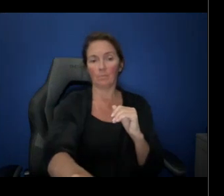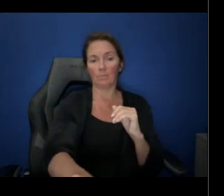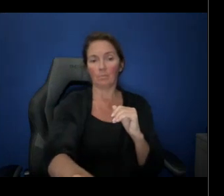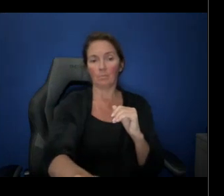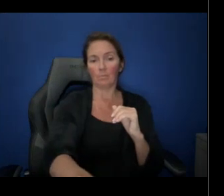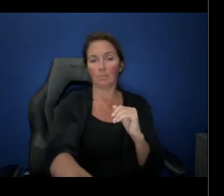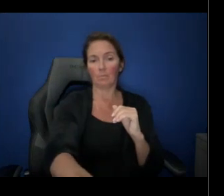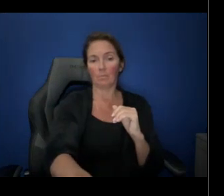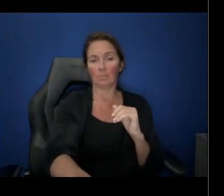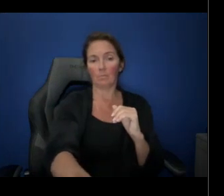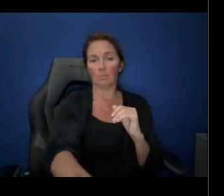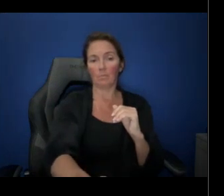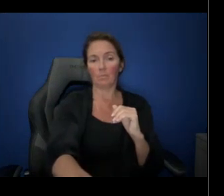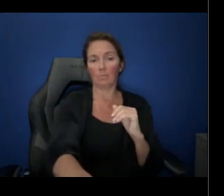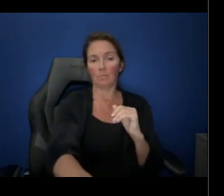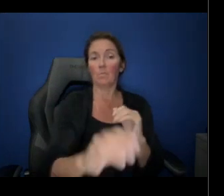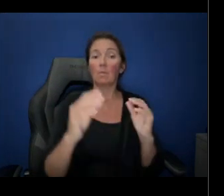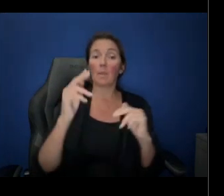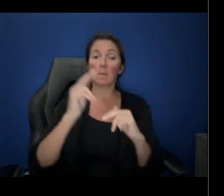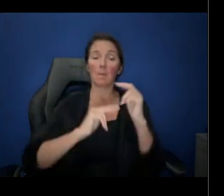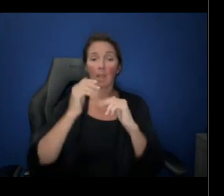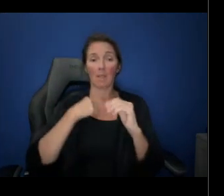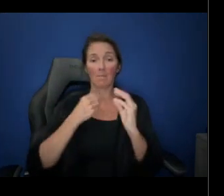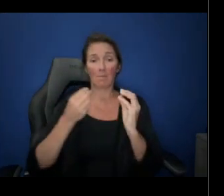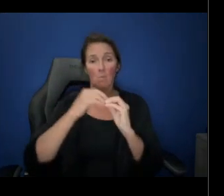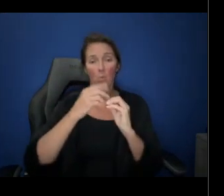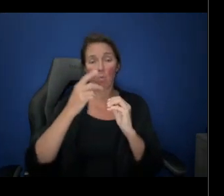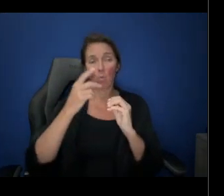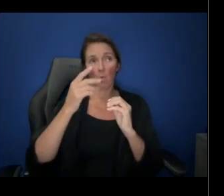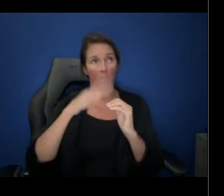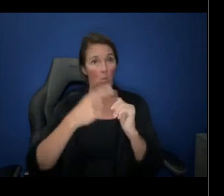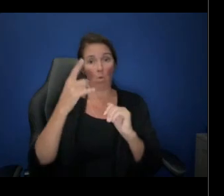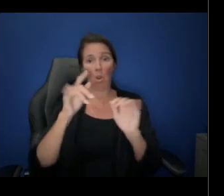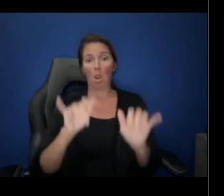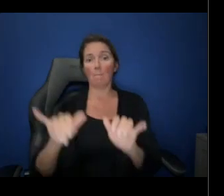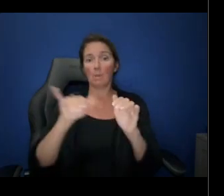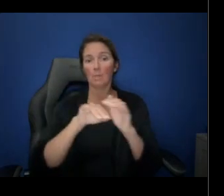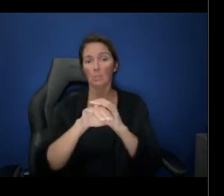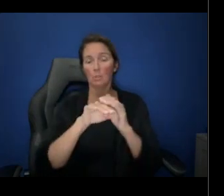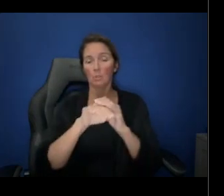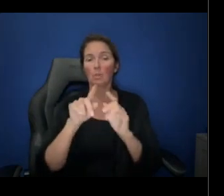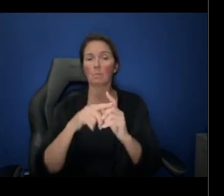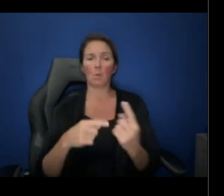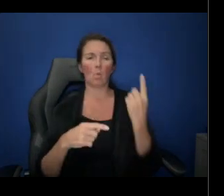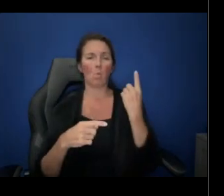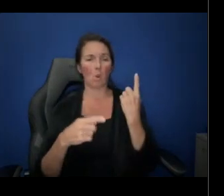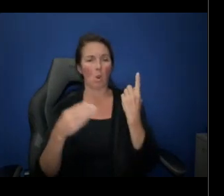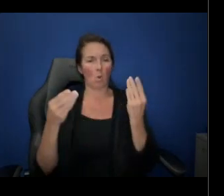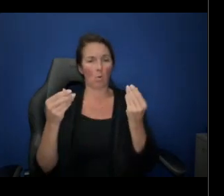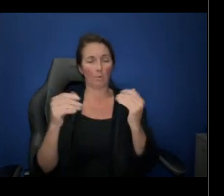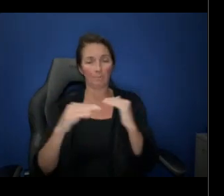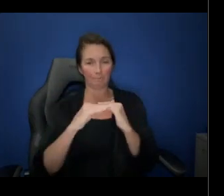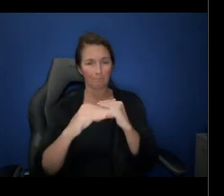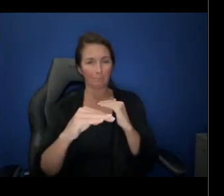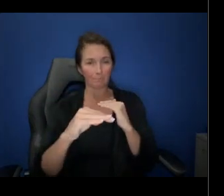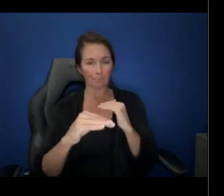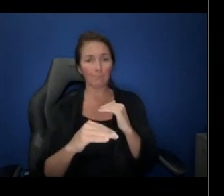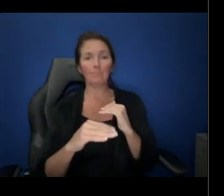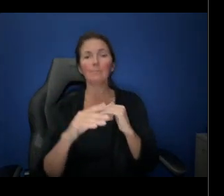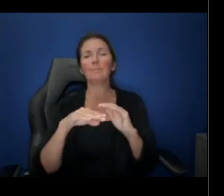When a building has more than one common entrance, but only one ground floor,